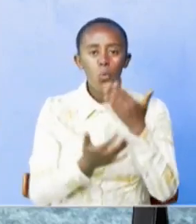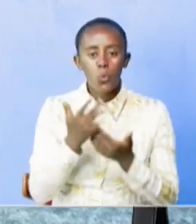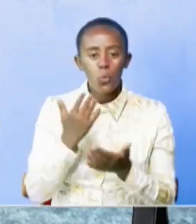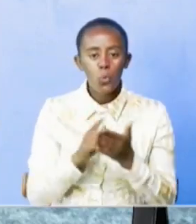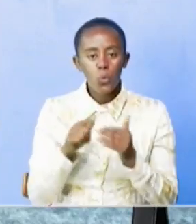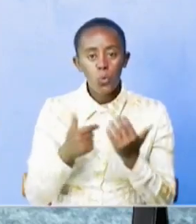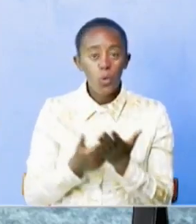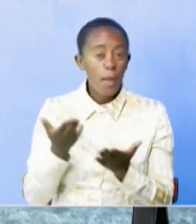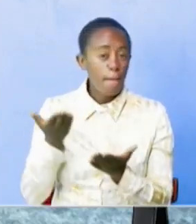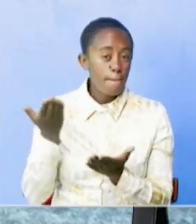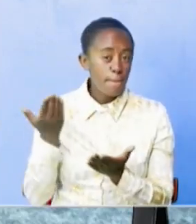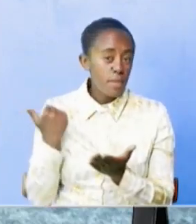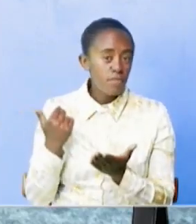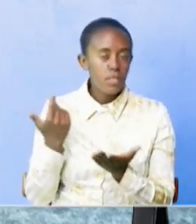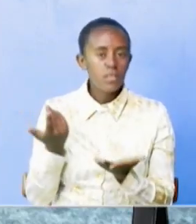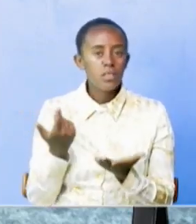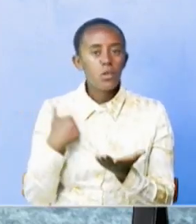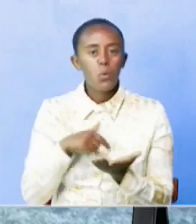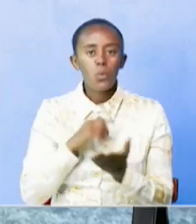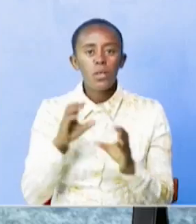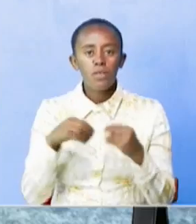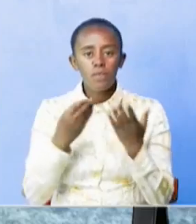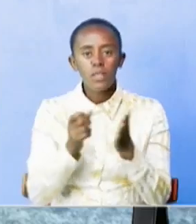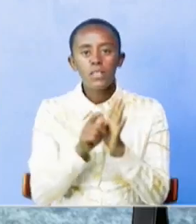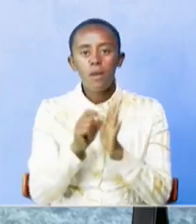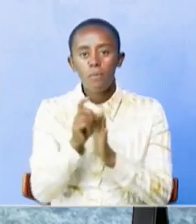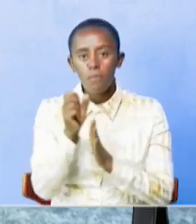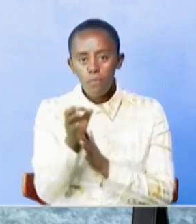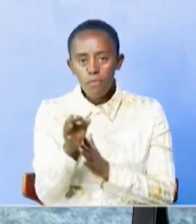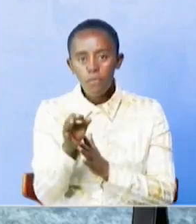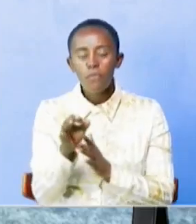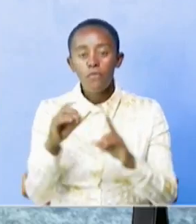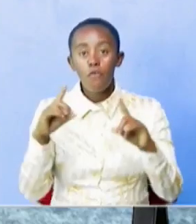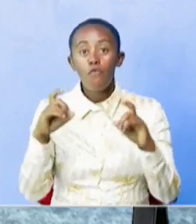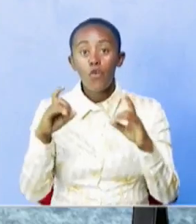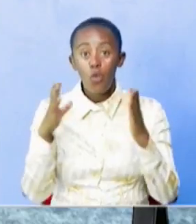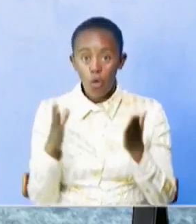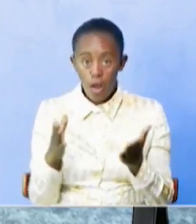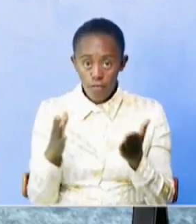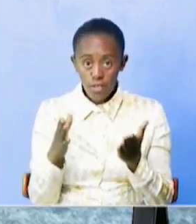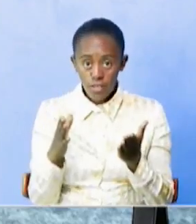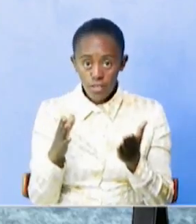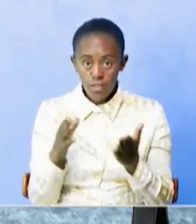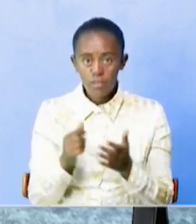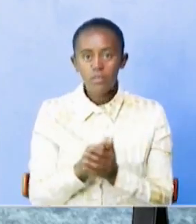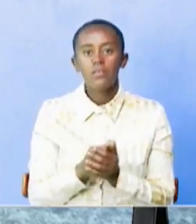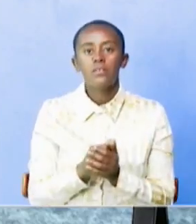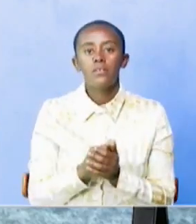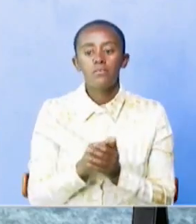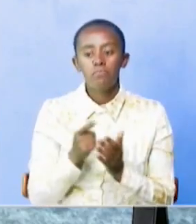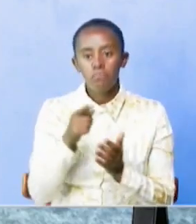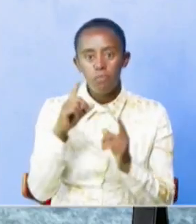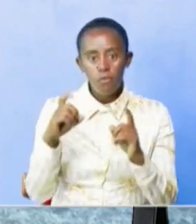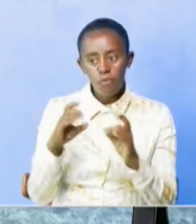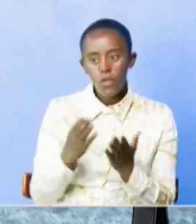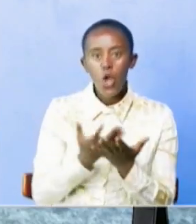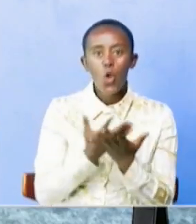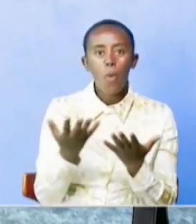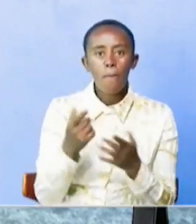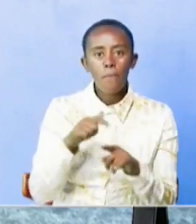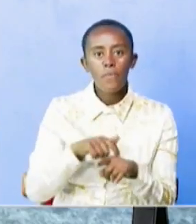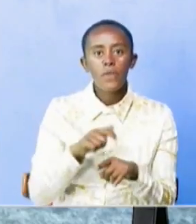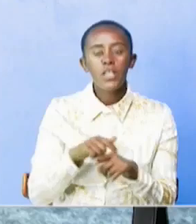in our previous lesson, we gave an example of a photographer setting up his equipment in